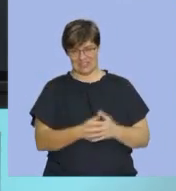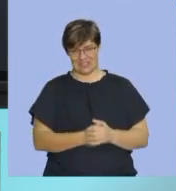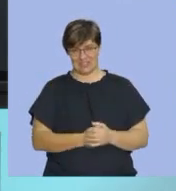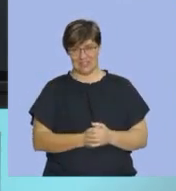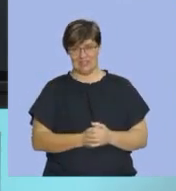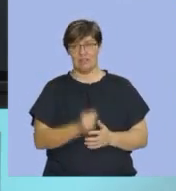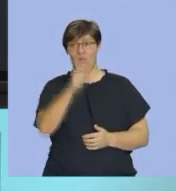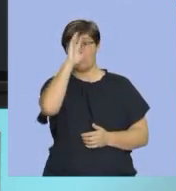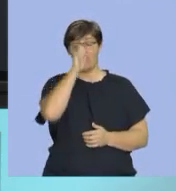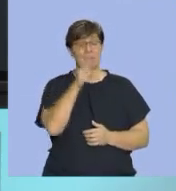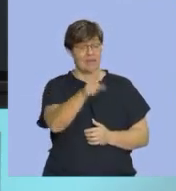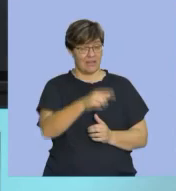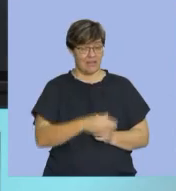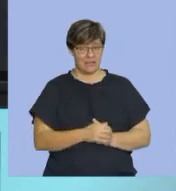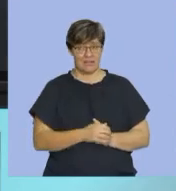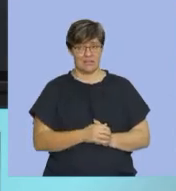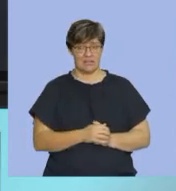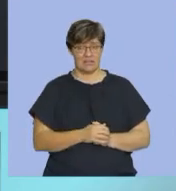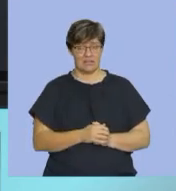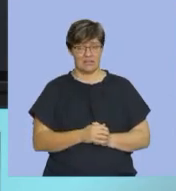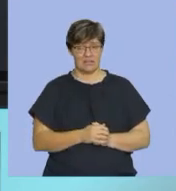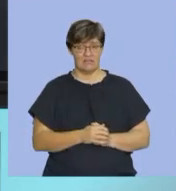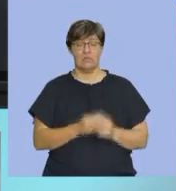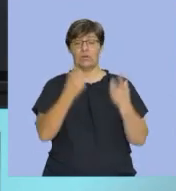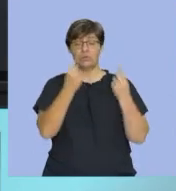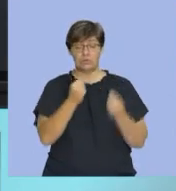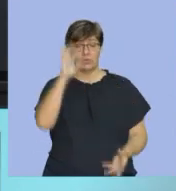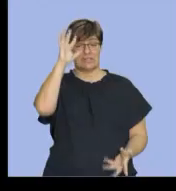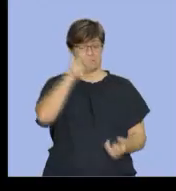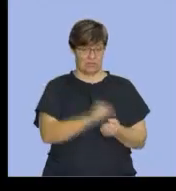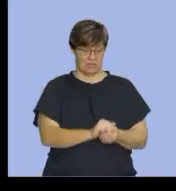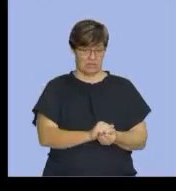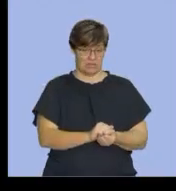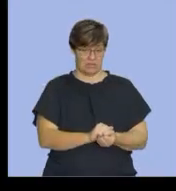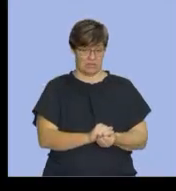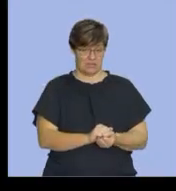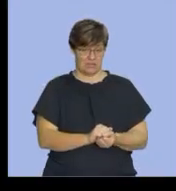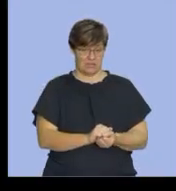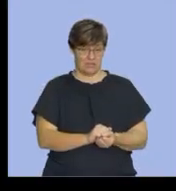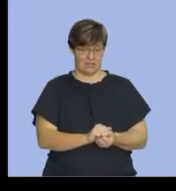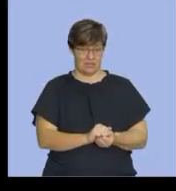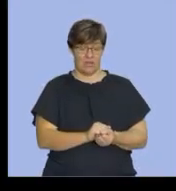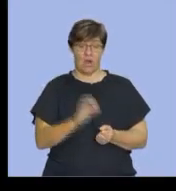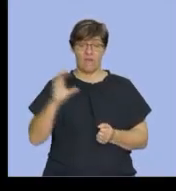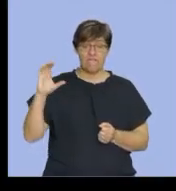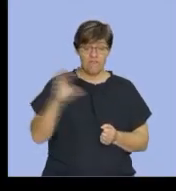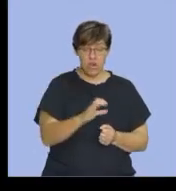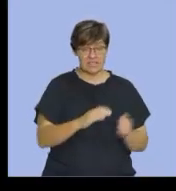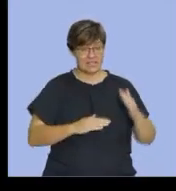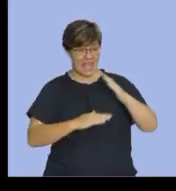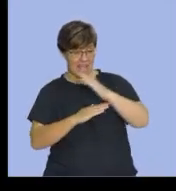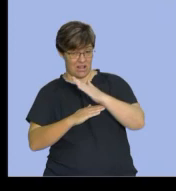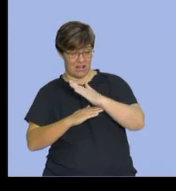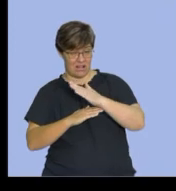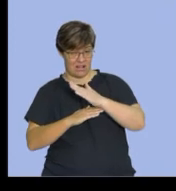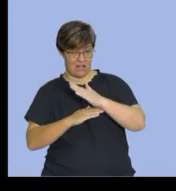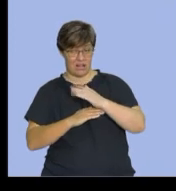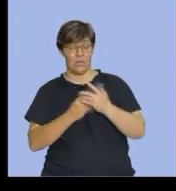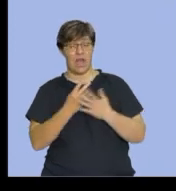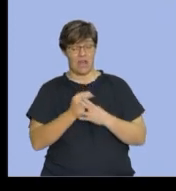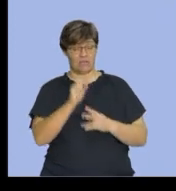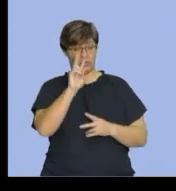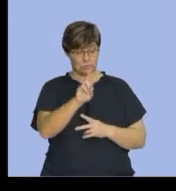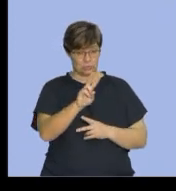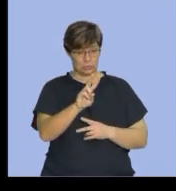Okay, so just remember, when we do the summary, when the forces are at an angle, we